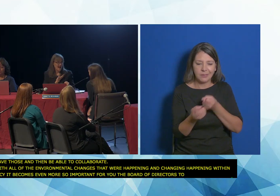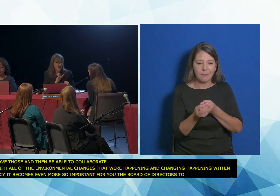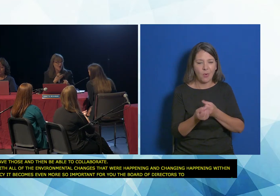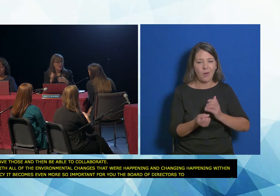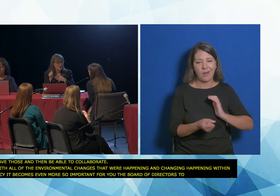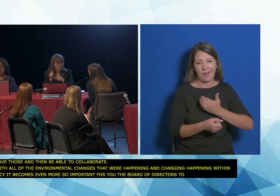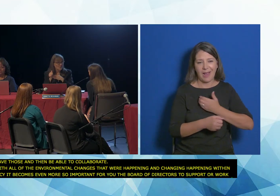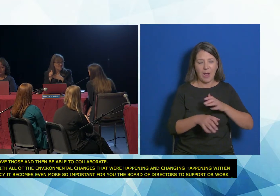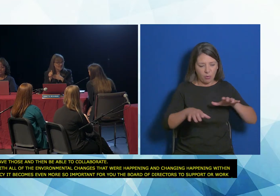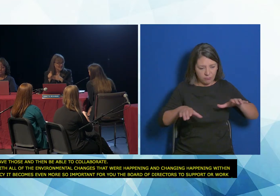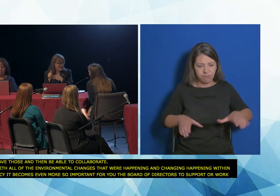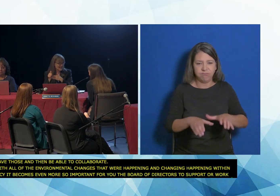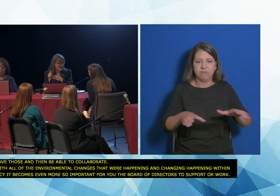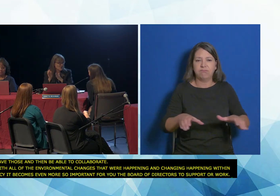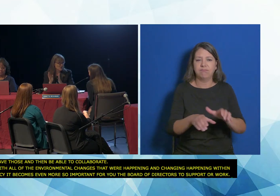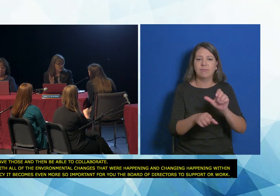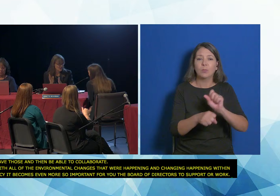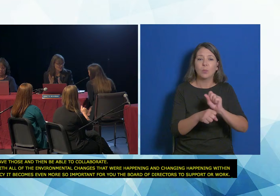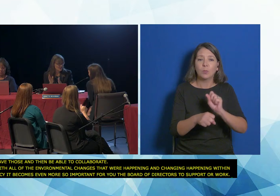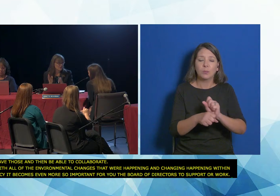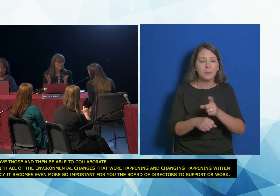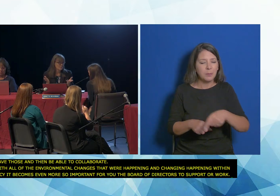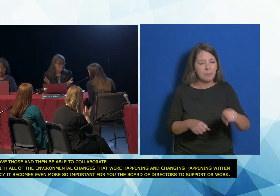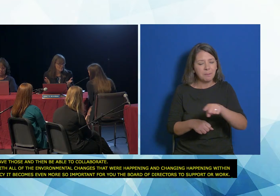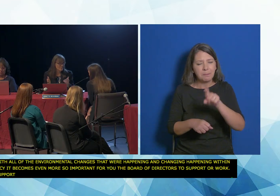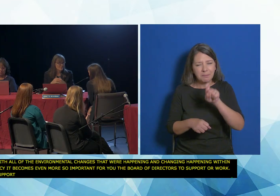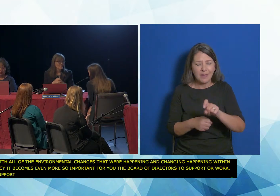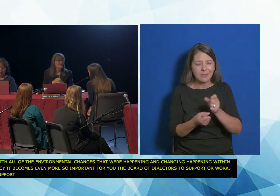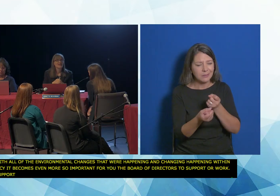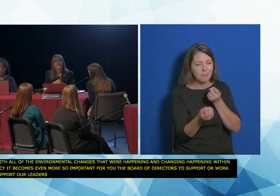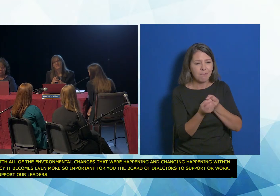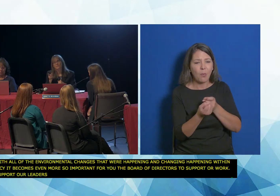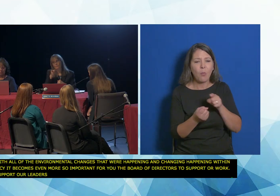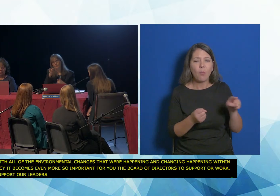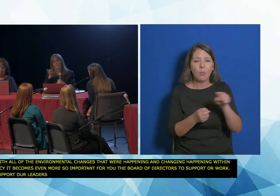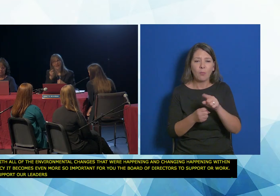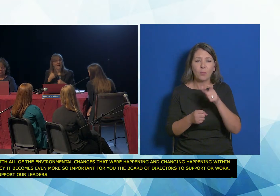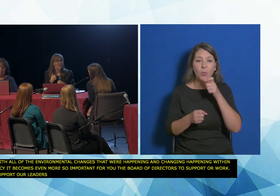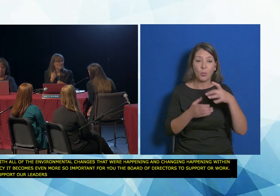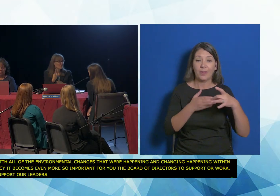to support our leaders.